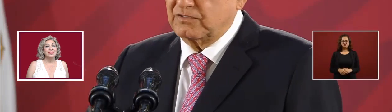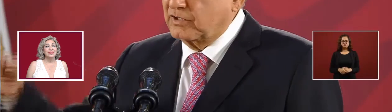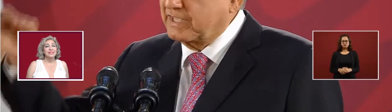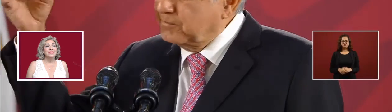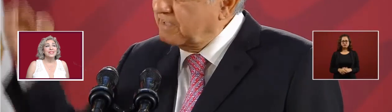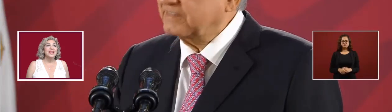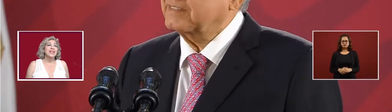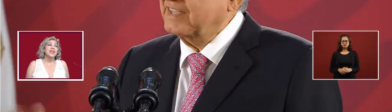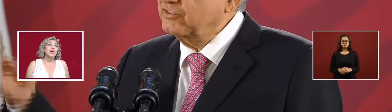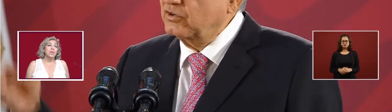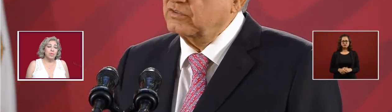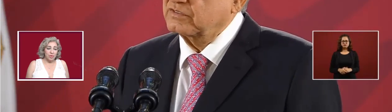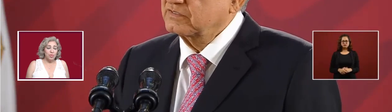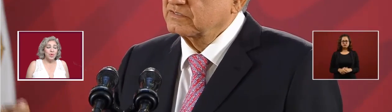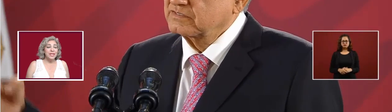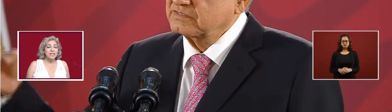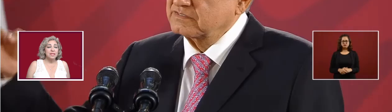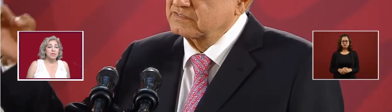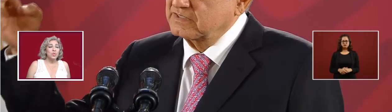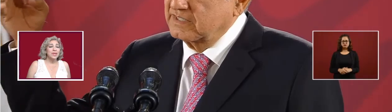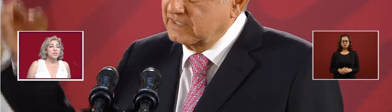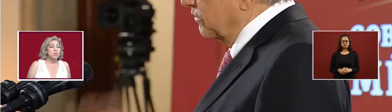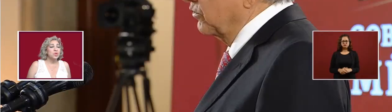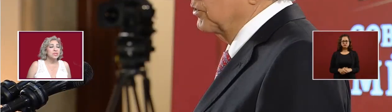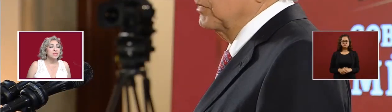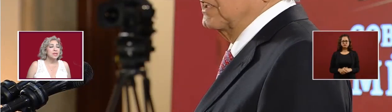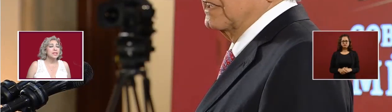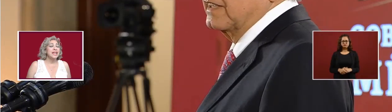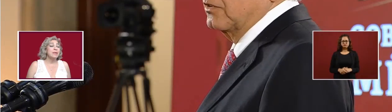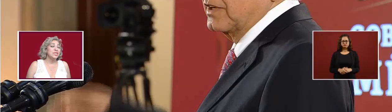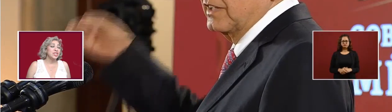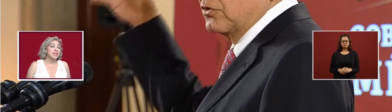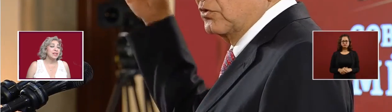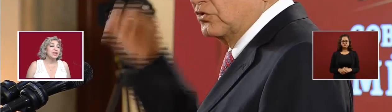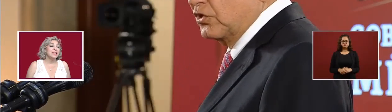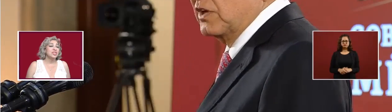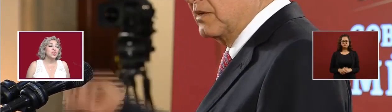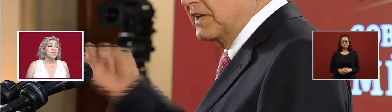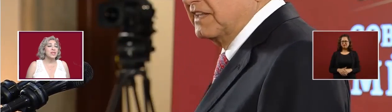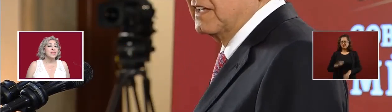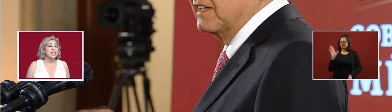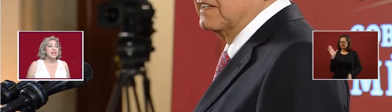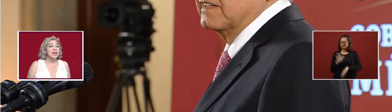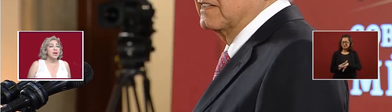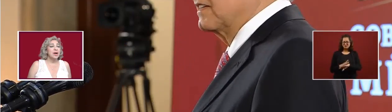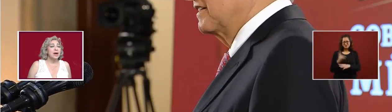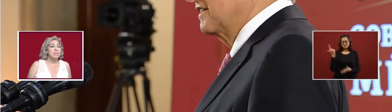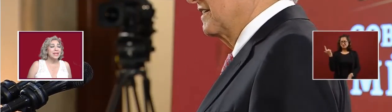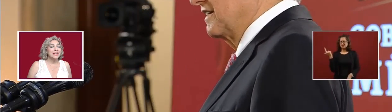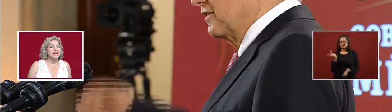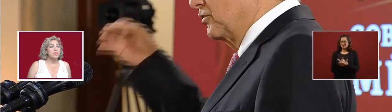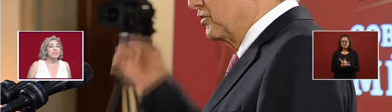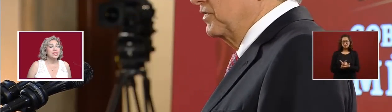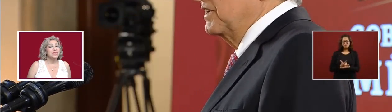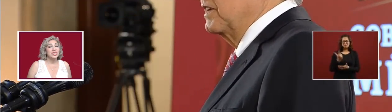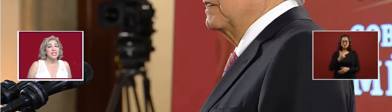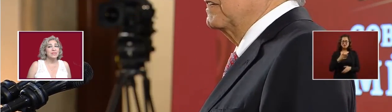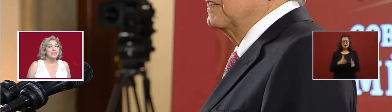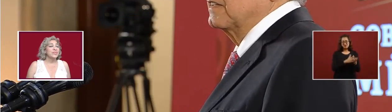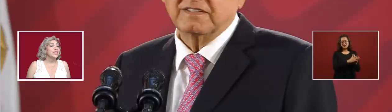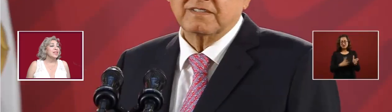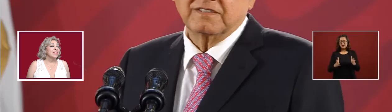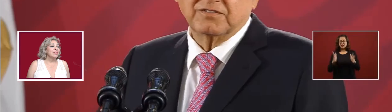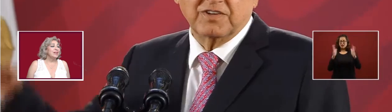what what what what's most damaging during the Mexican revolution